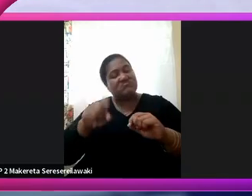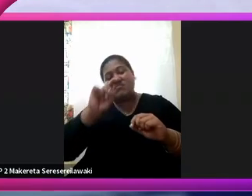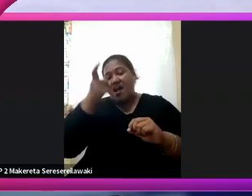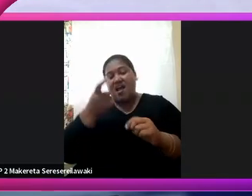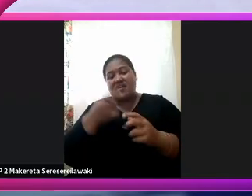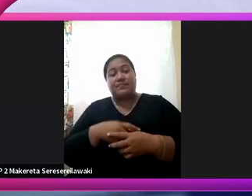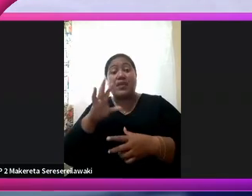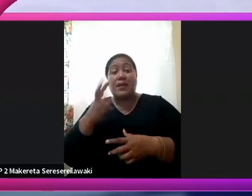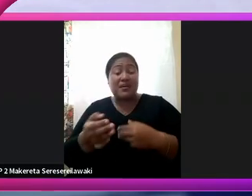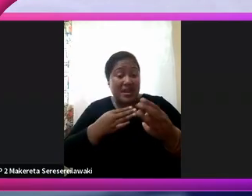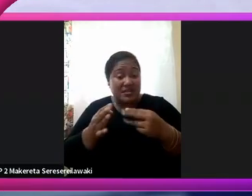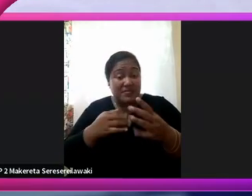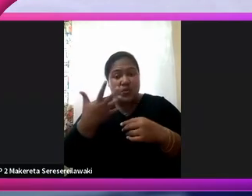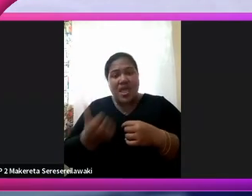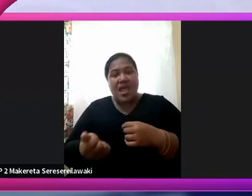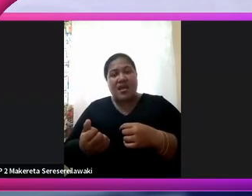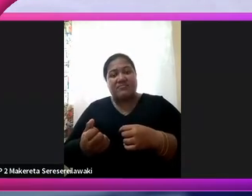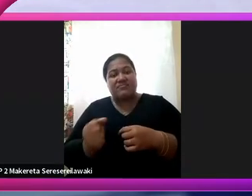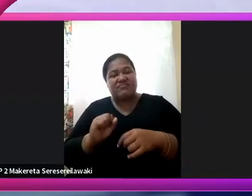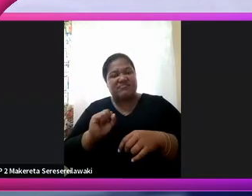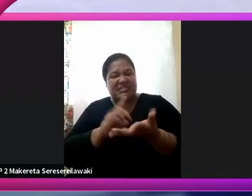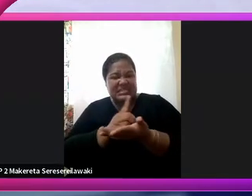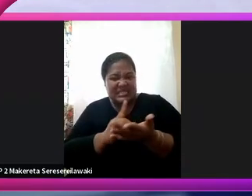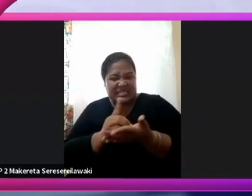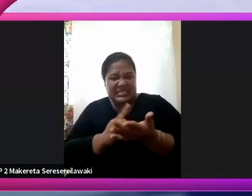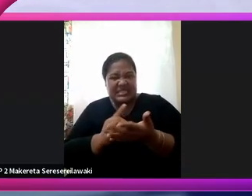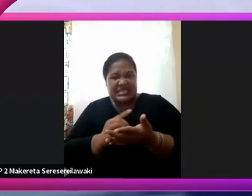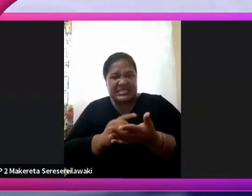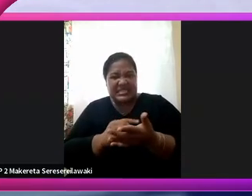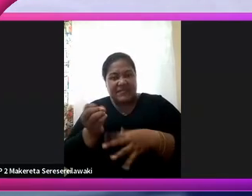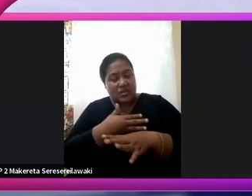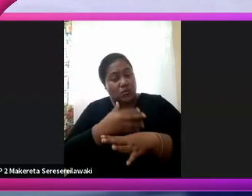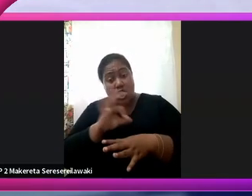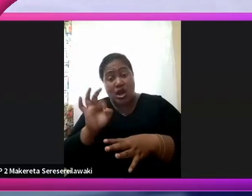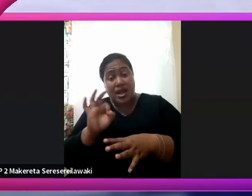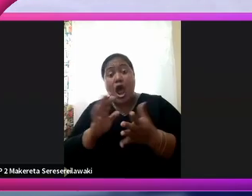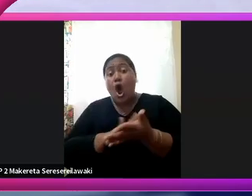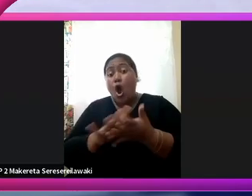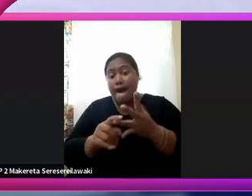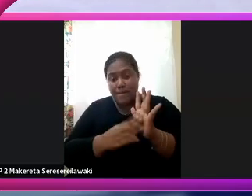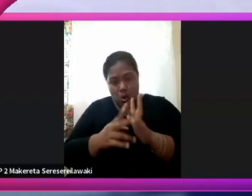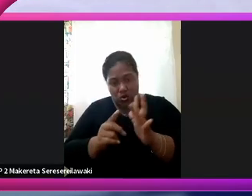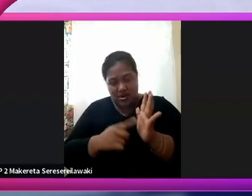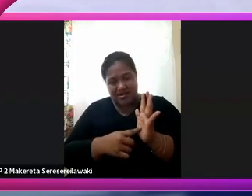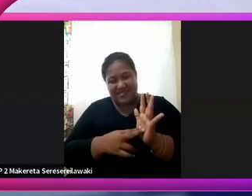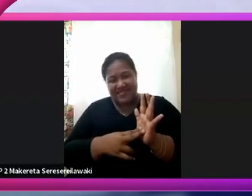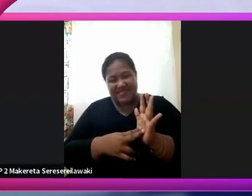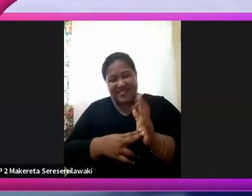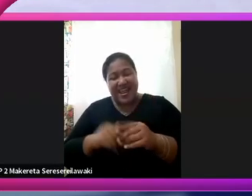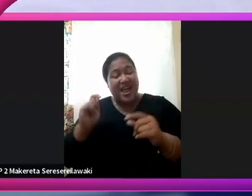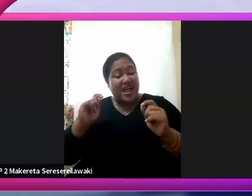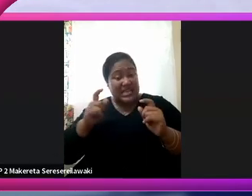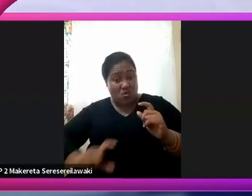manage the infectious disease. We are not manage hormonal therapy, which is play a big role to trigger to